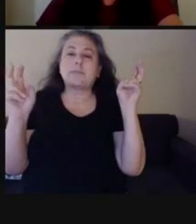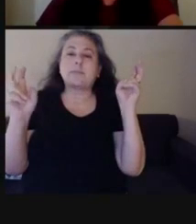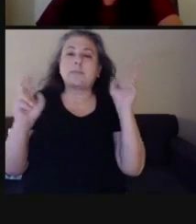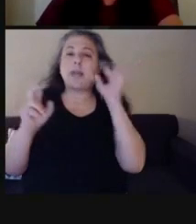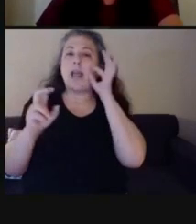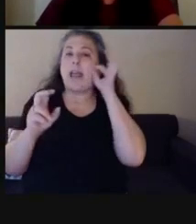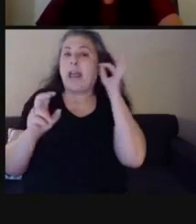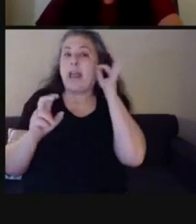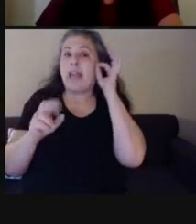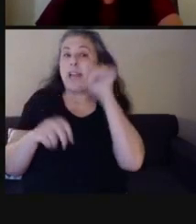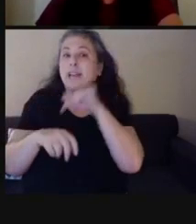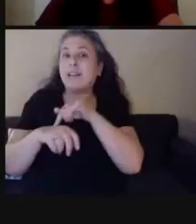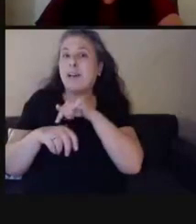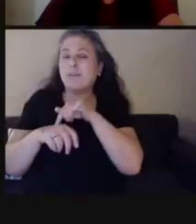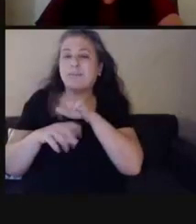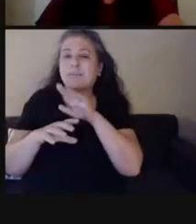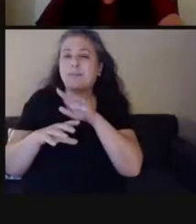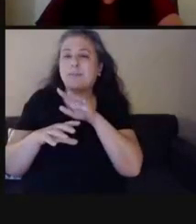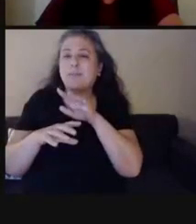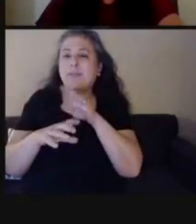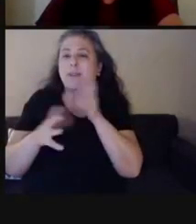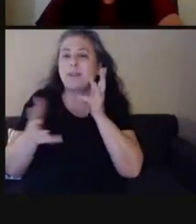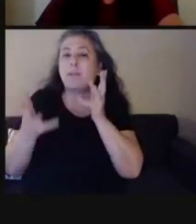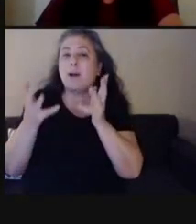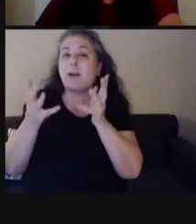connotation. It might